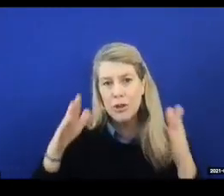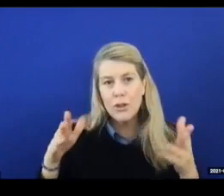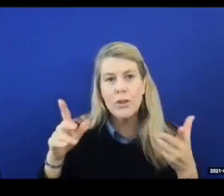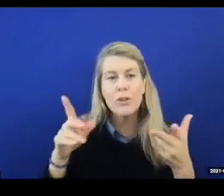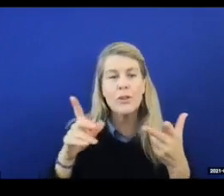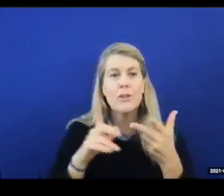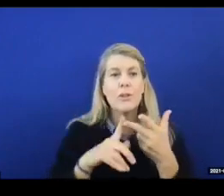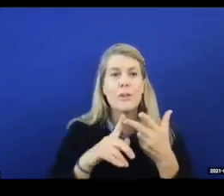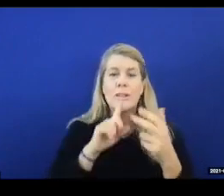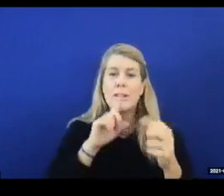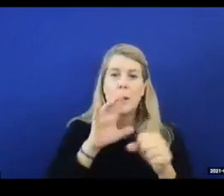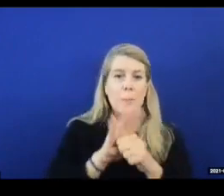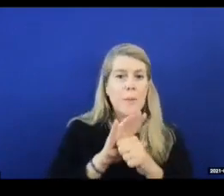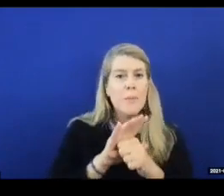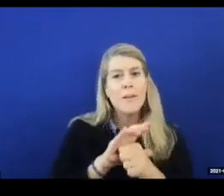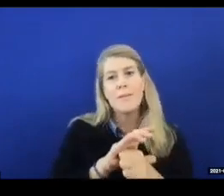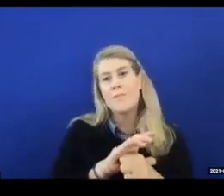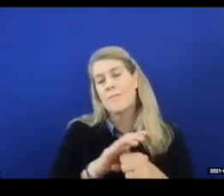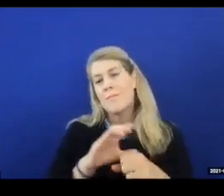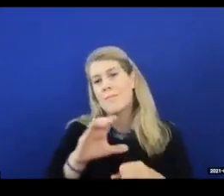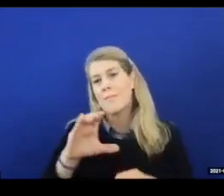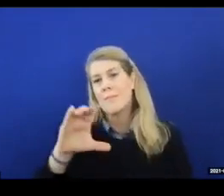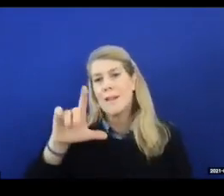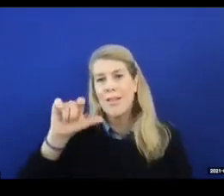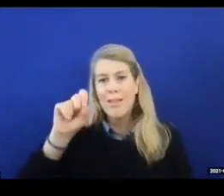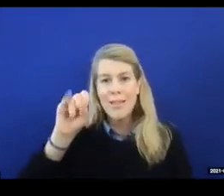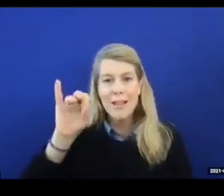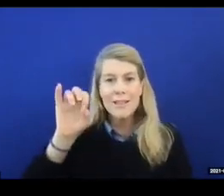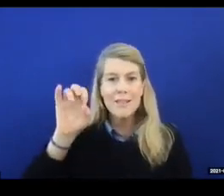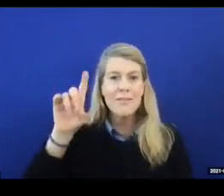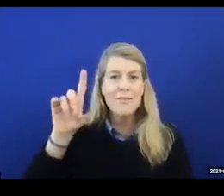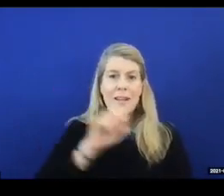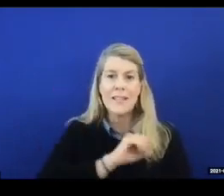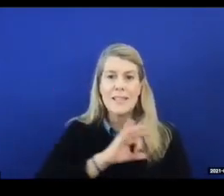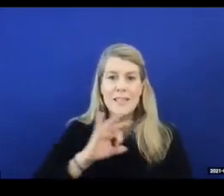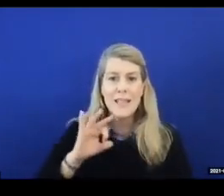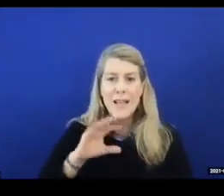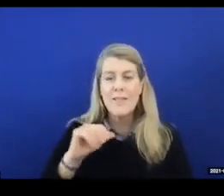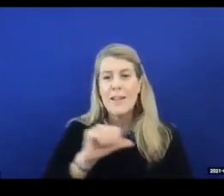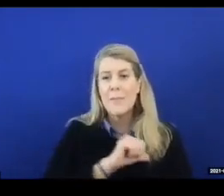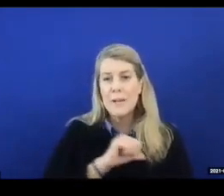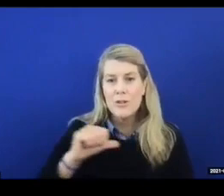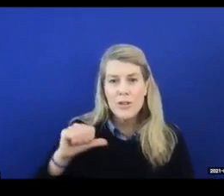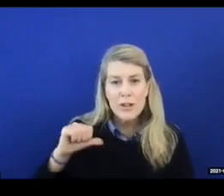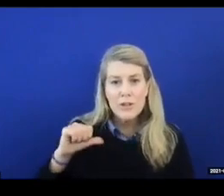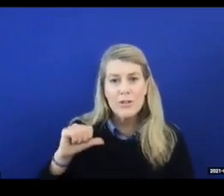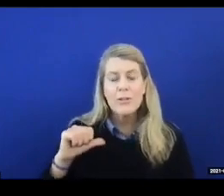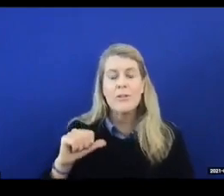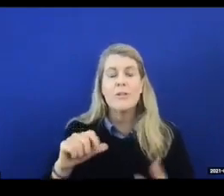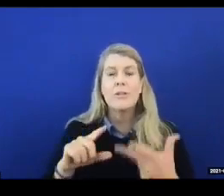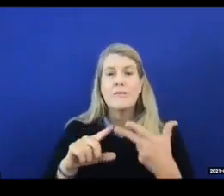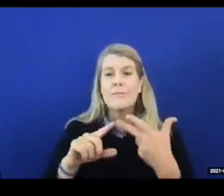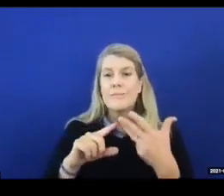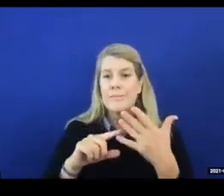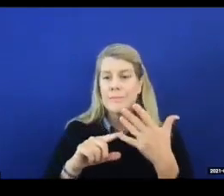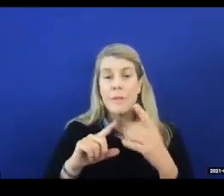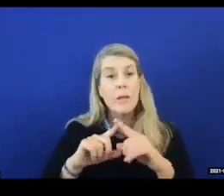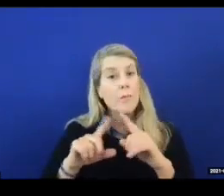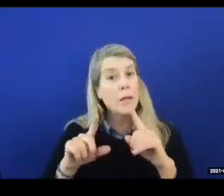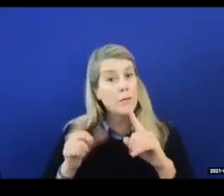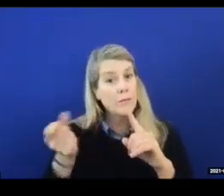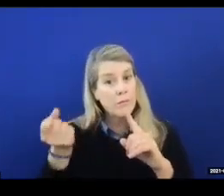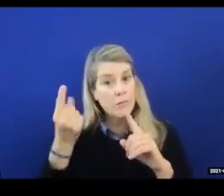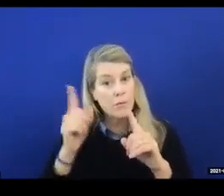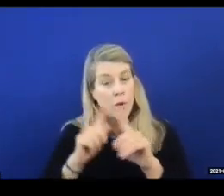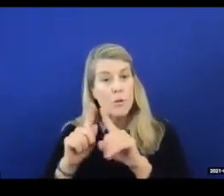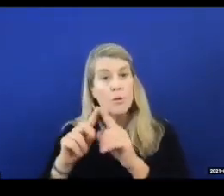commitment of classified professionals, managers, and administrators, But it also speaks to the